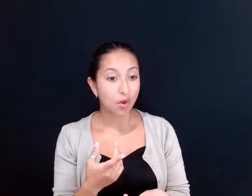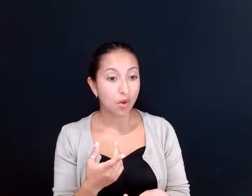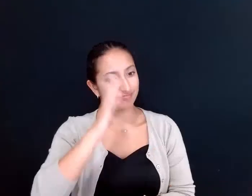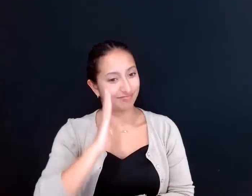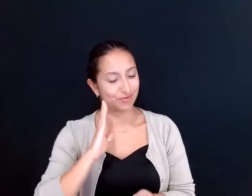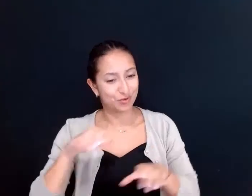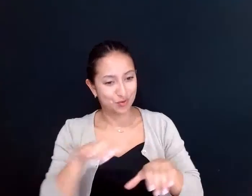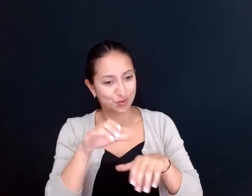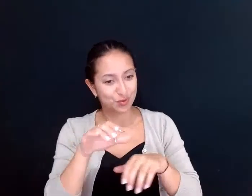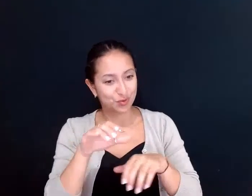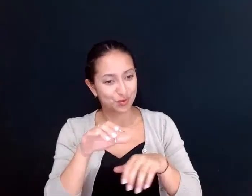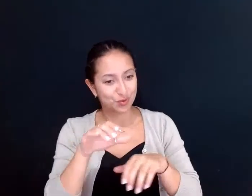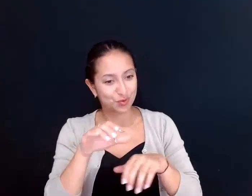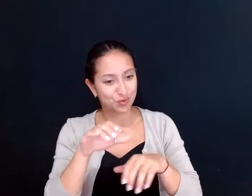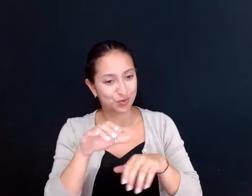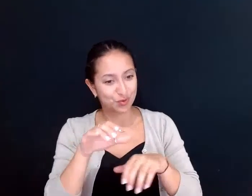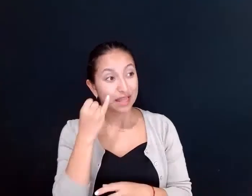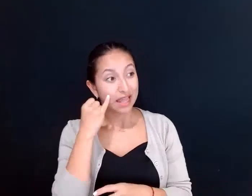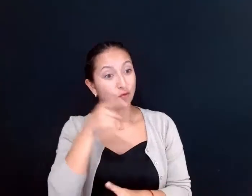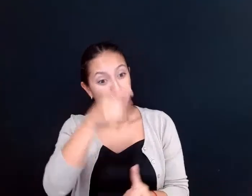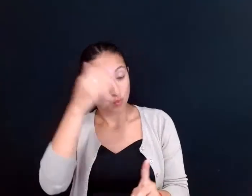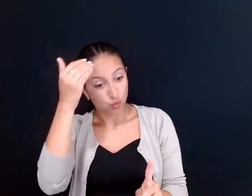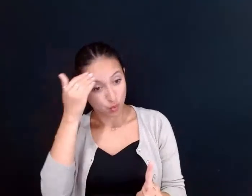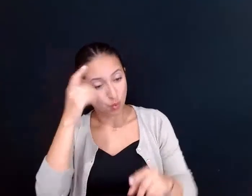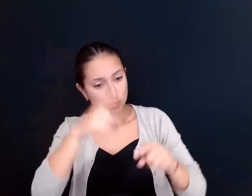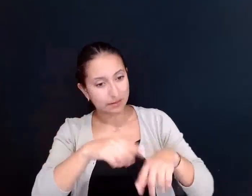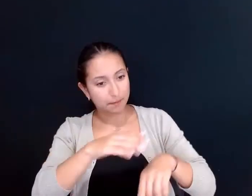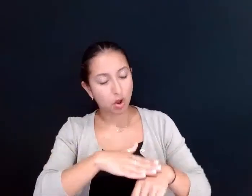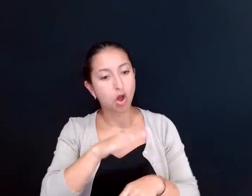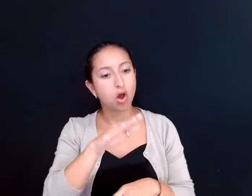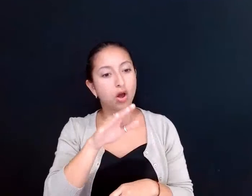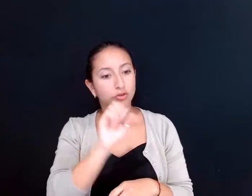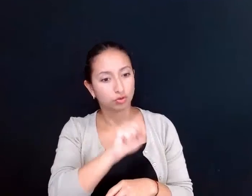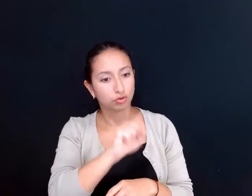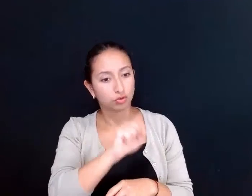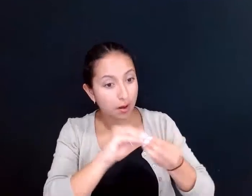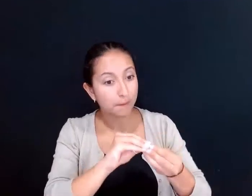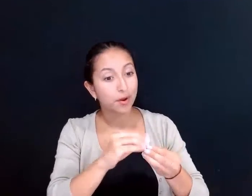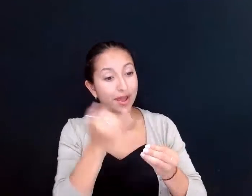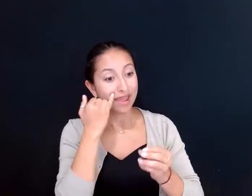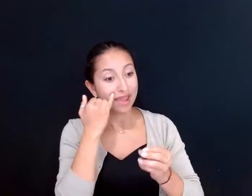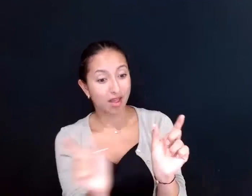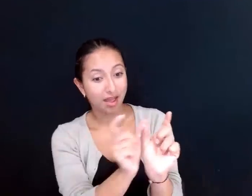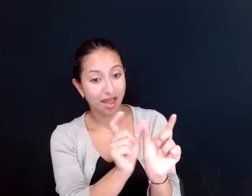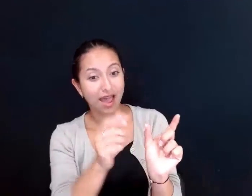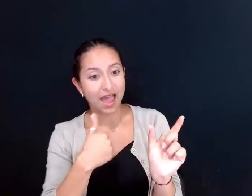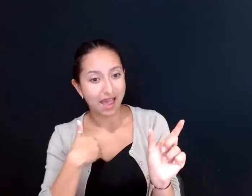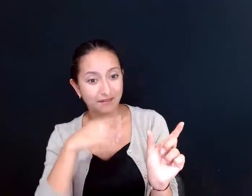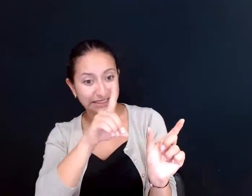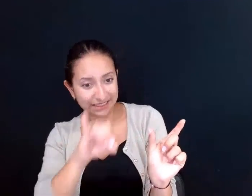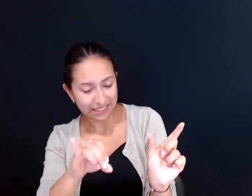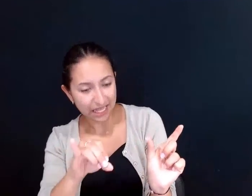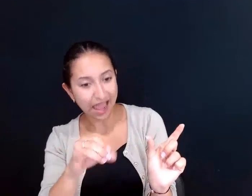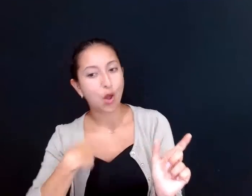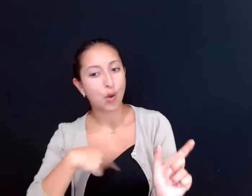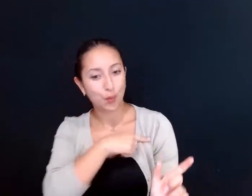just like if you knew based on your social security number and there was a DI behind it, Hmm. we knew that was SSI. If we Correct. knew